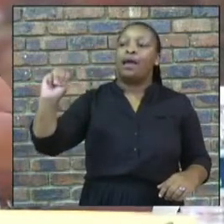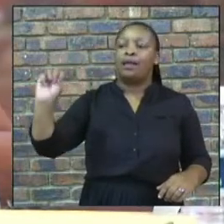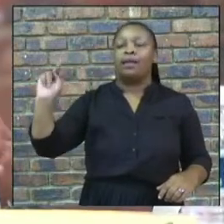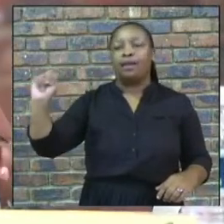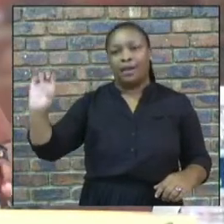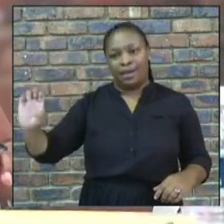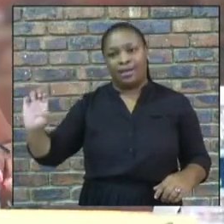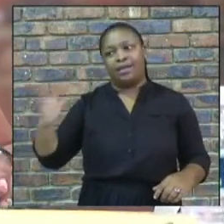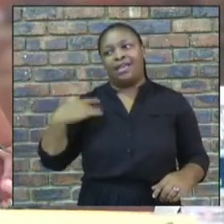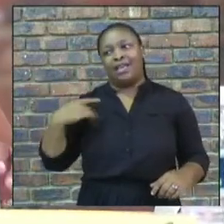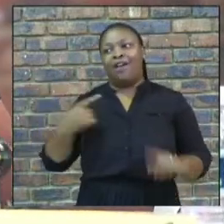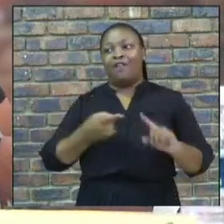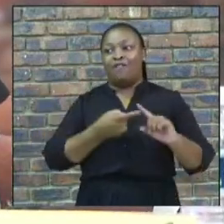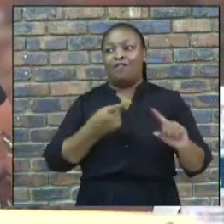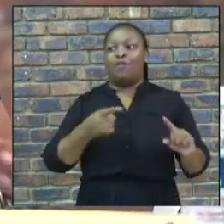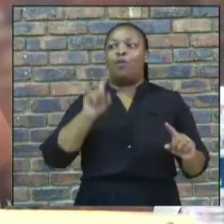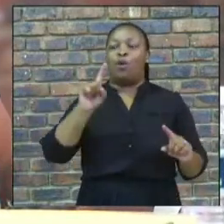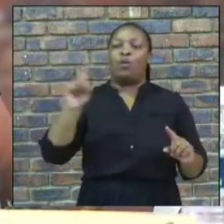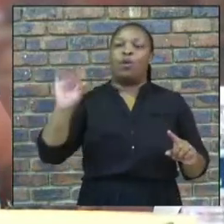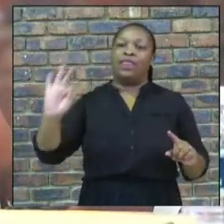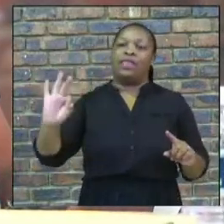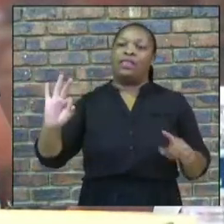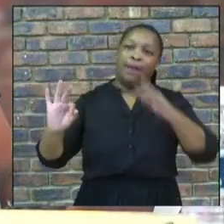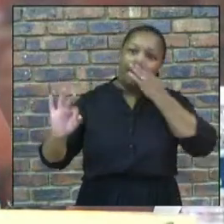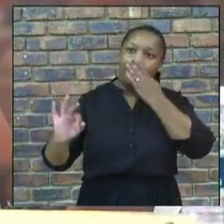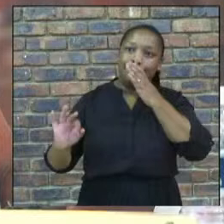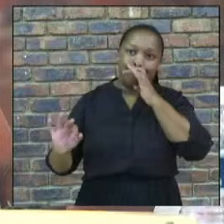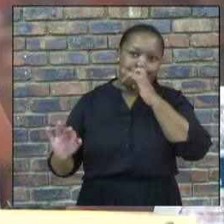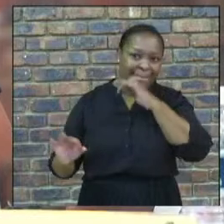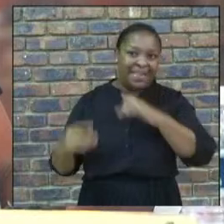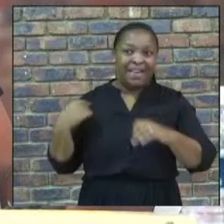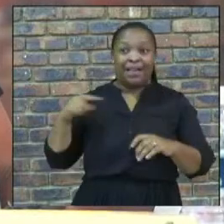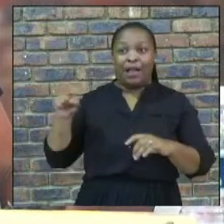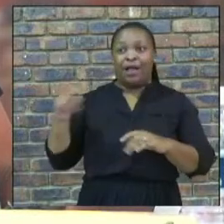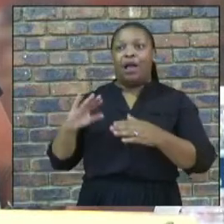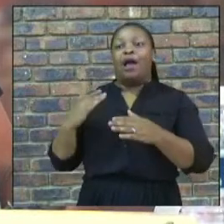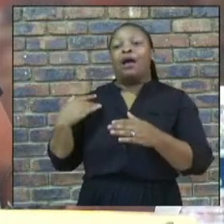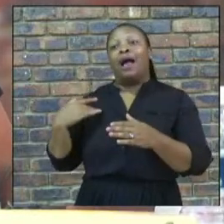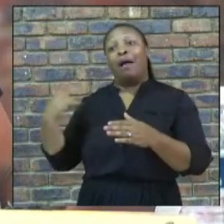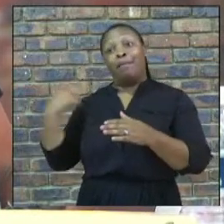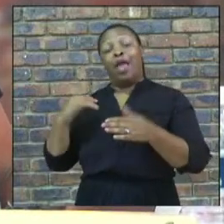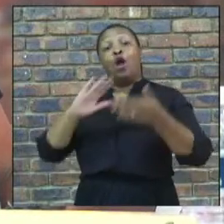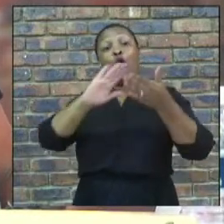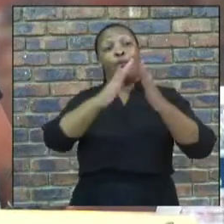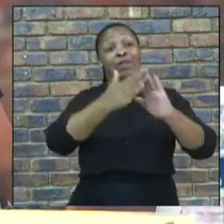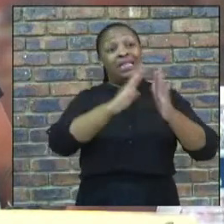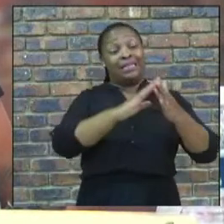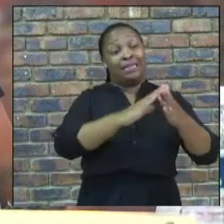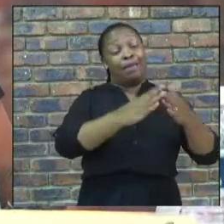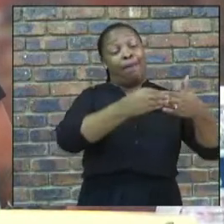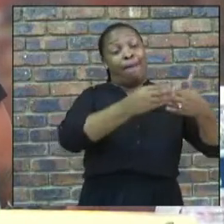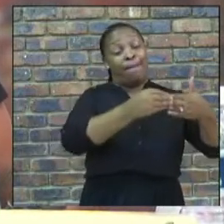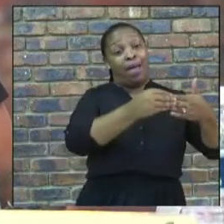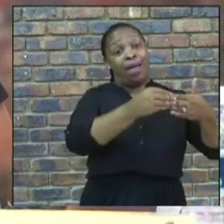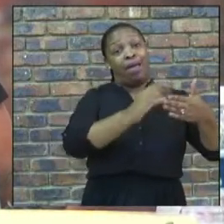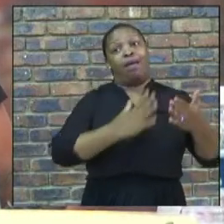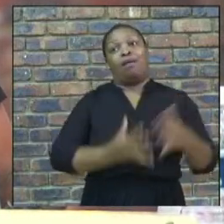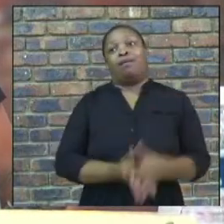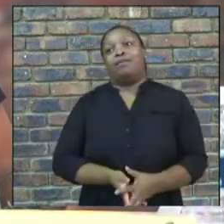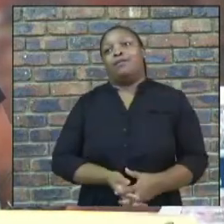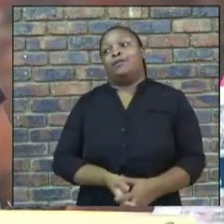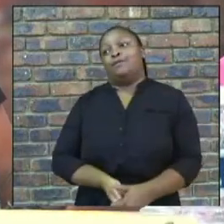I represent EPCC, Pumekaya Community Committee, Ngilangkon.